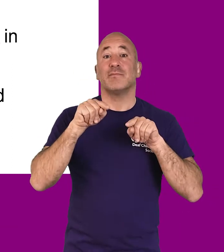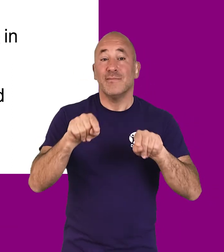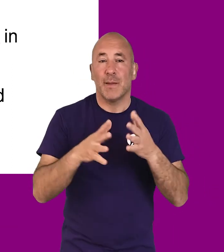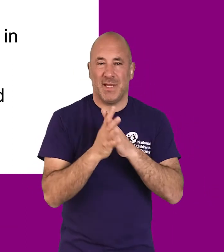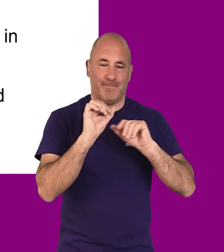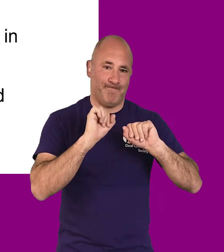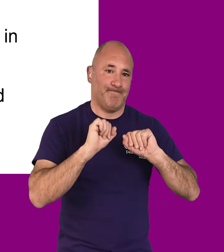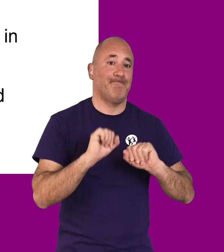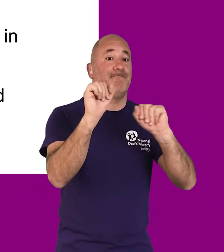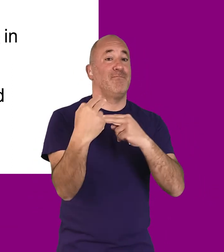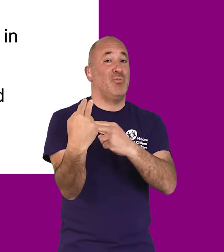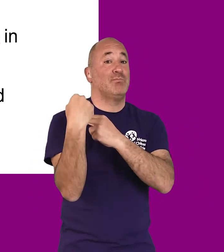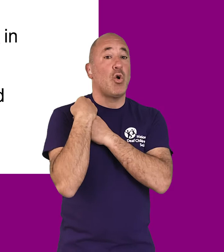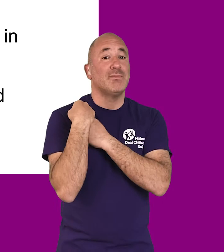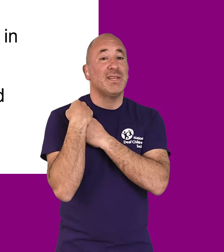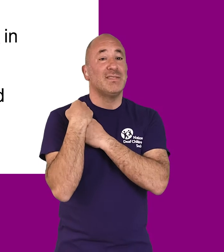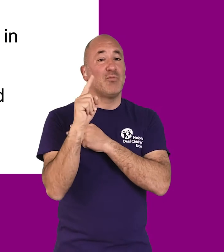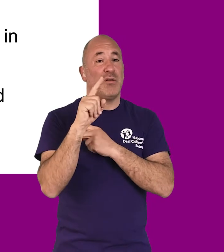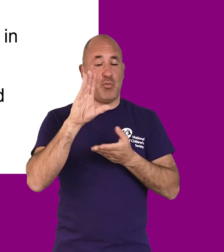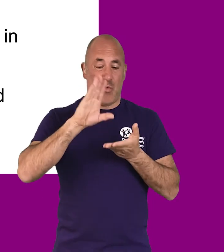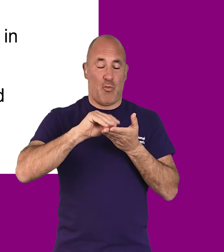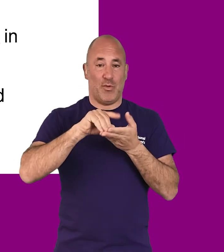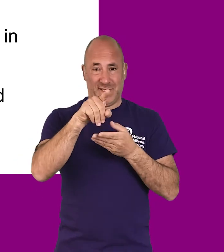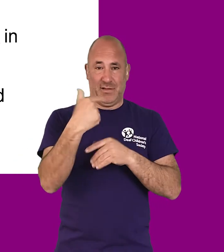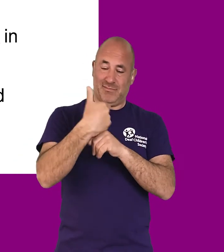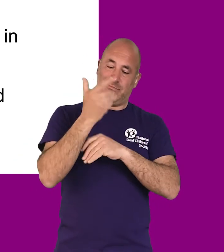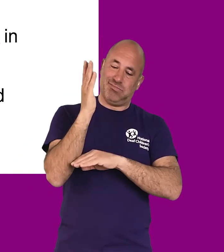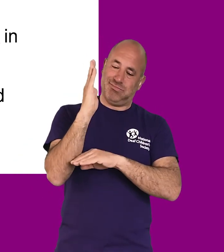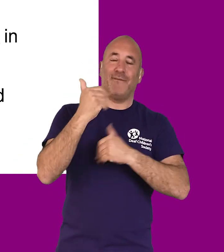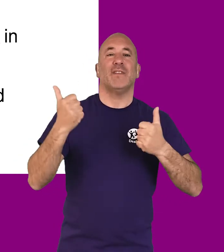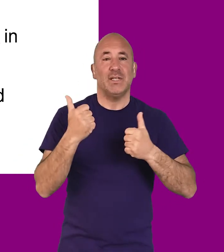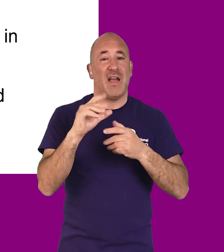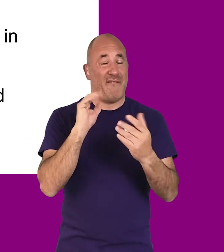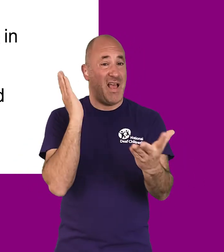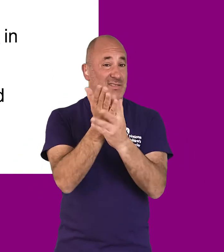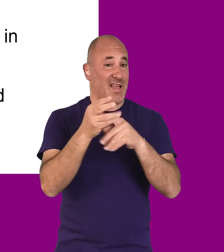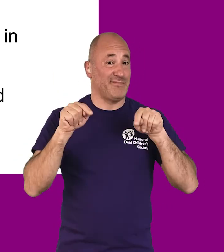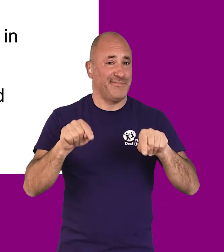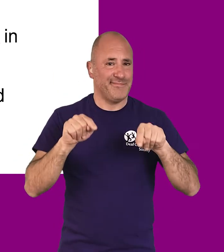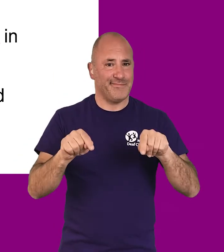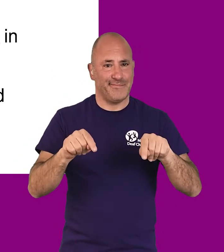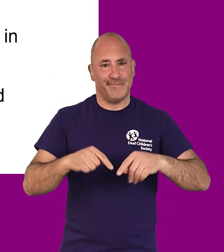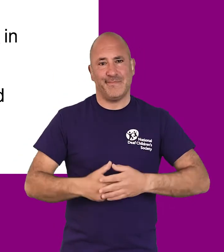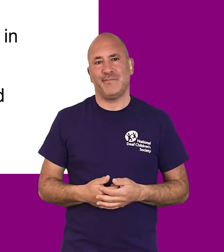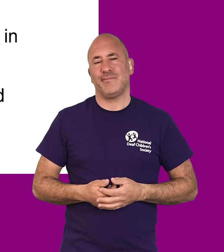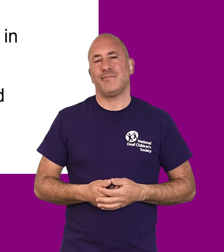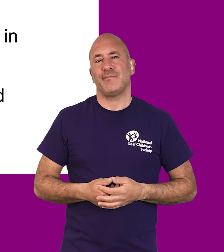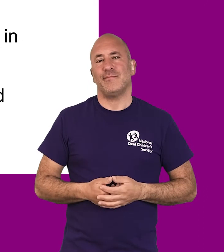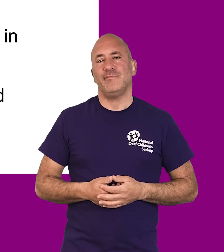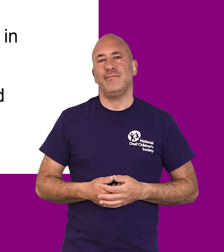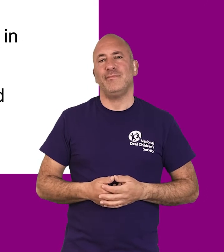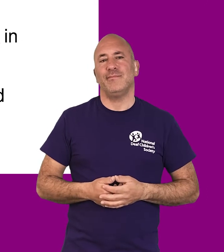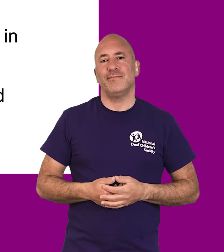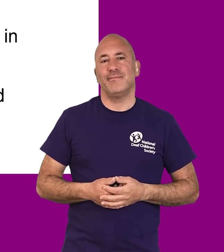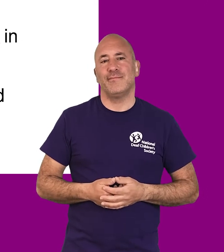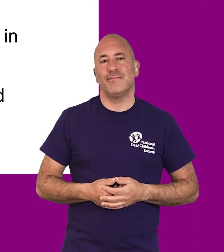video recording of your lecture. Now, if that is the case, it will be your responsibility to ensure that the